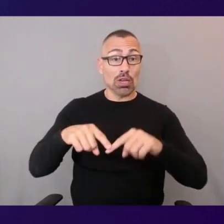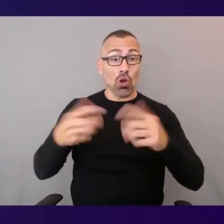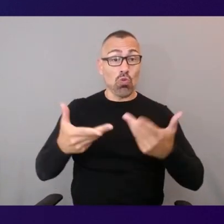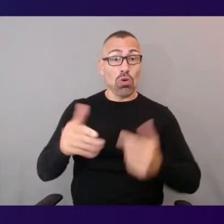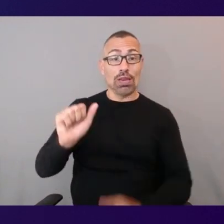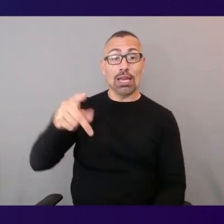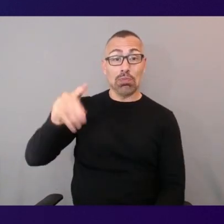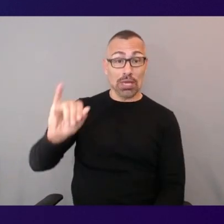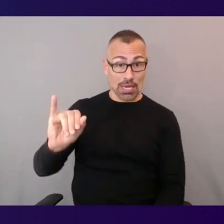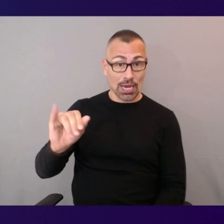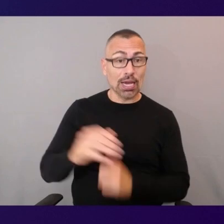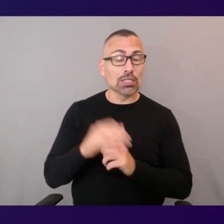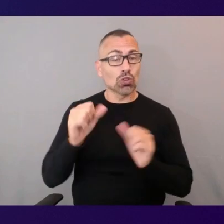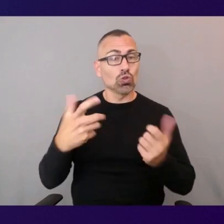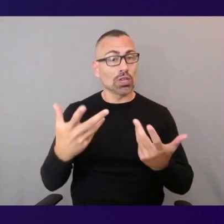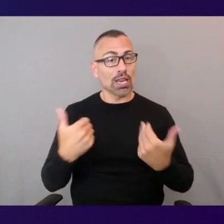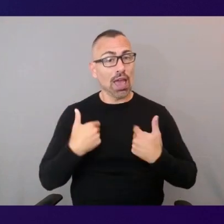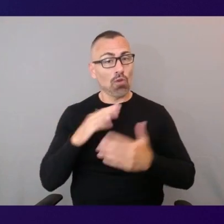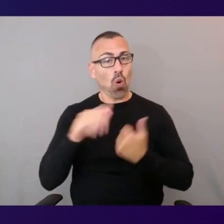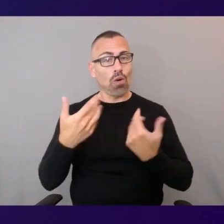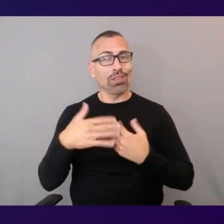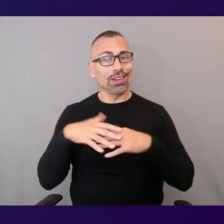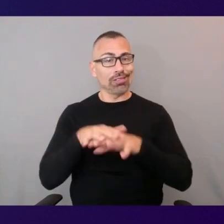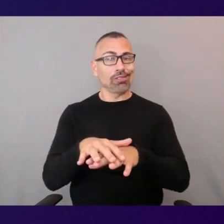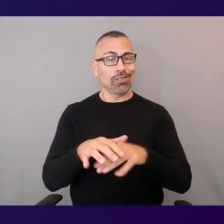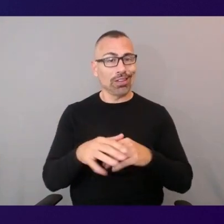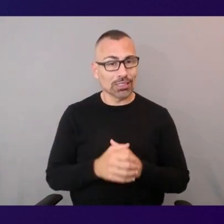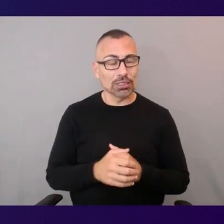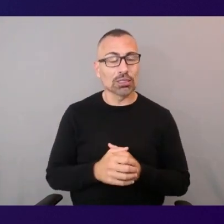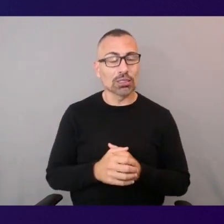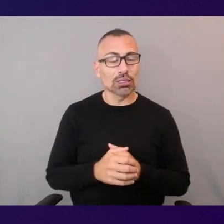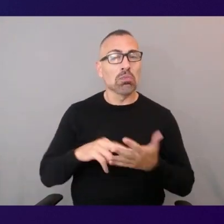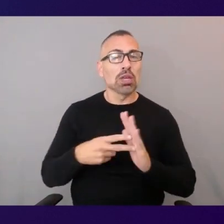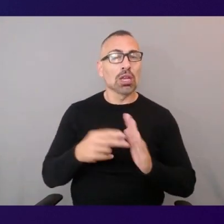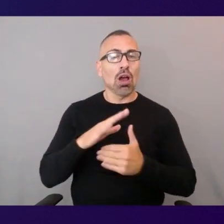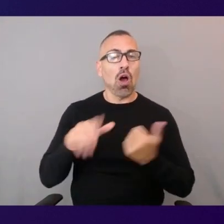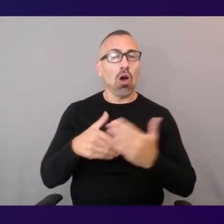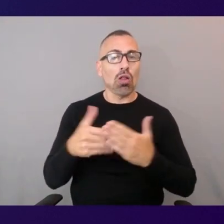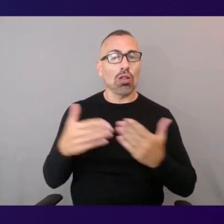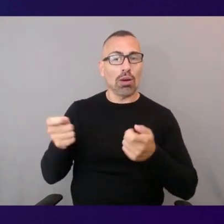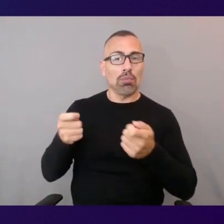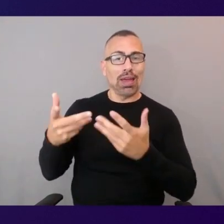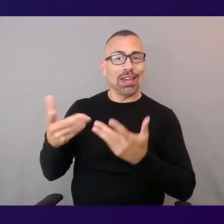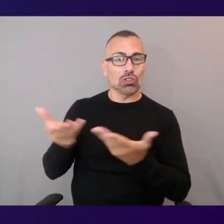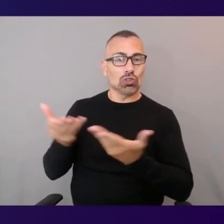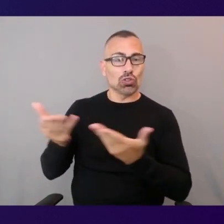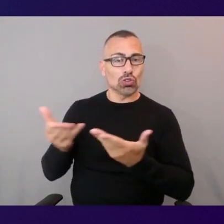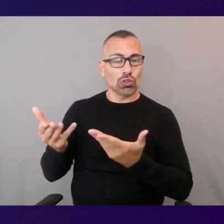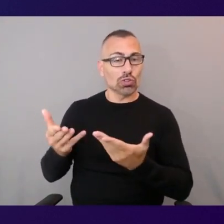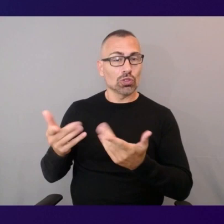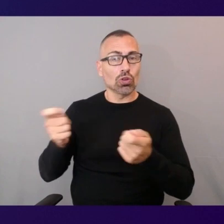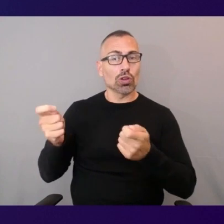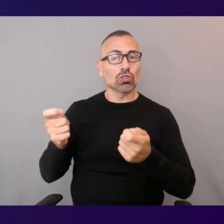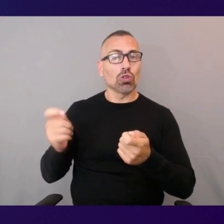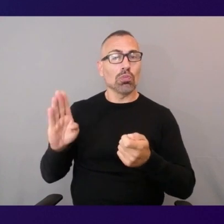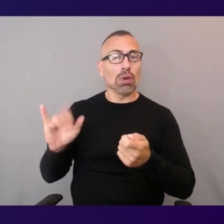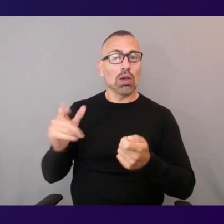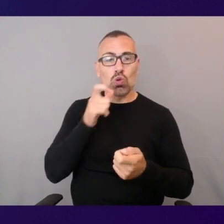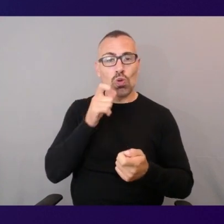big thing with Amazon Workspace's Core is that we're allowing our managed services to be controlled by a third